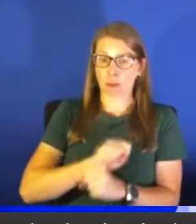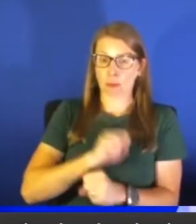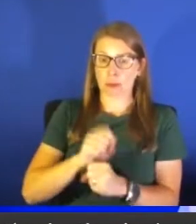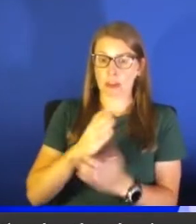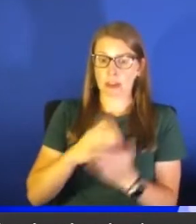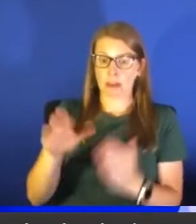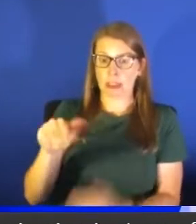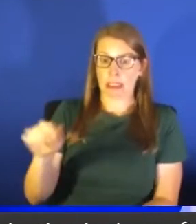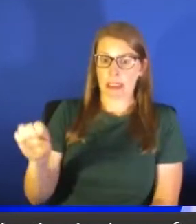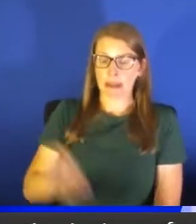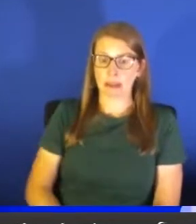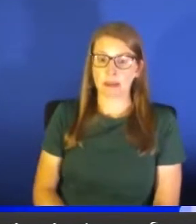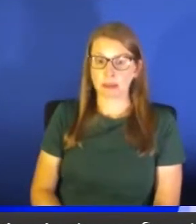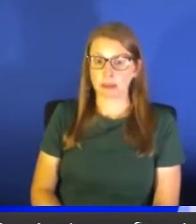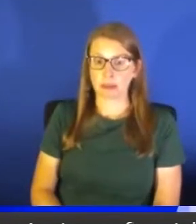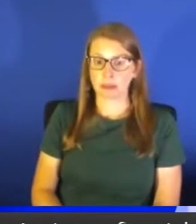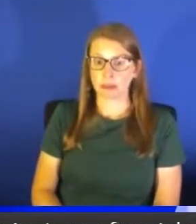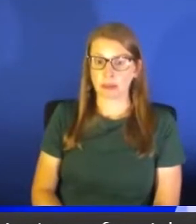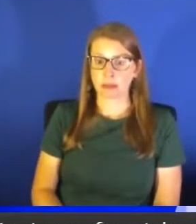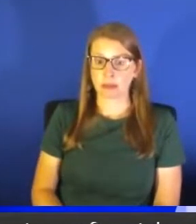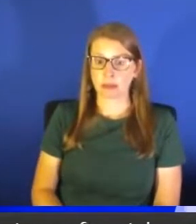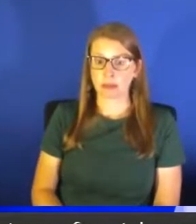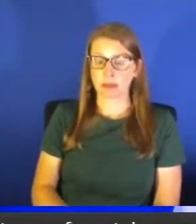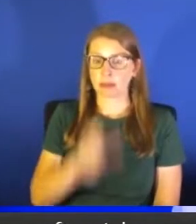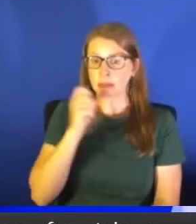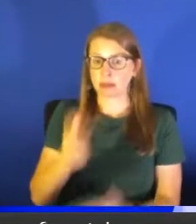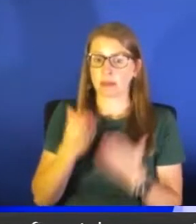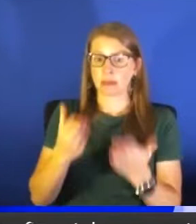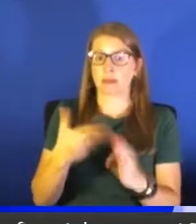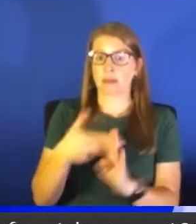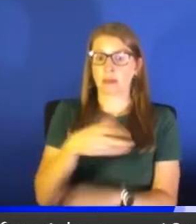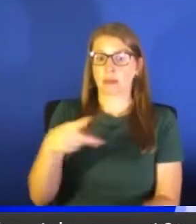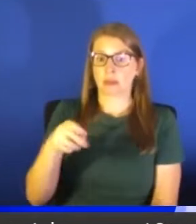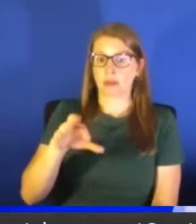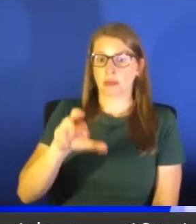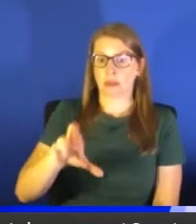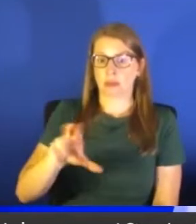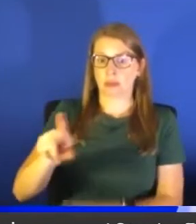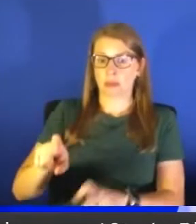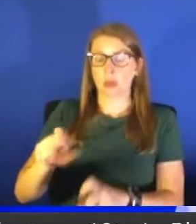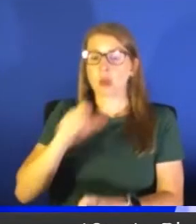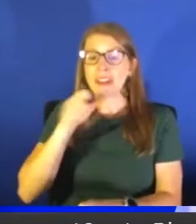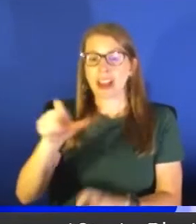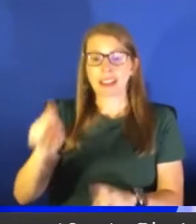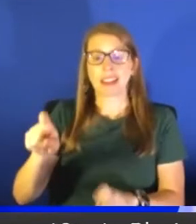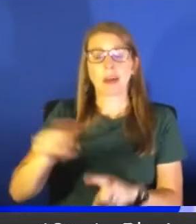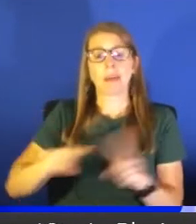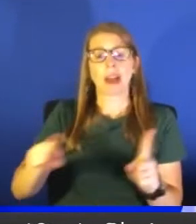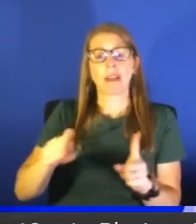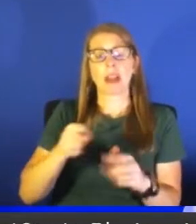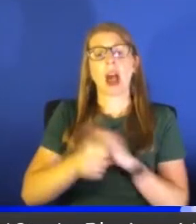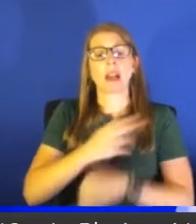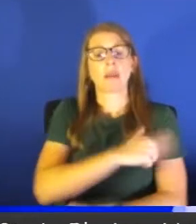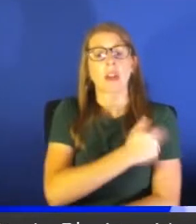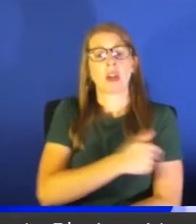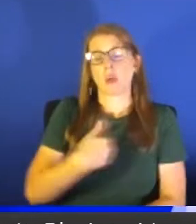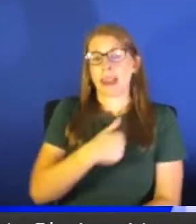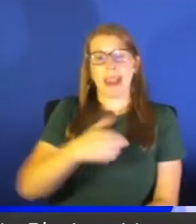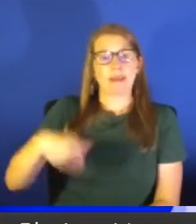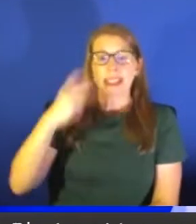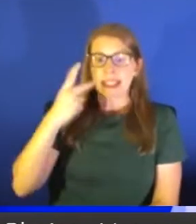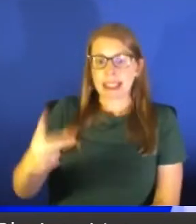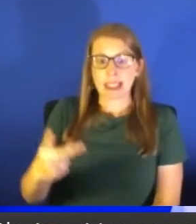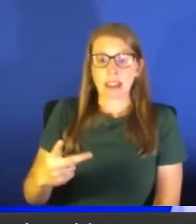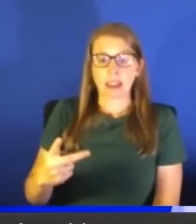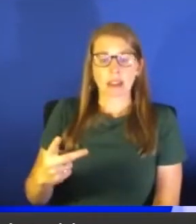people probably are not presenting for the PCR testing. They're doing at-home testing or not testing. But the hospitalizations, we haven't seen